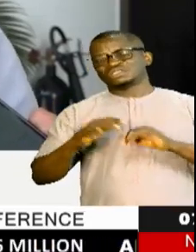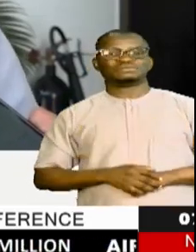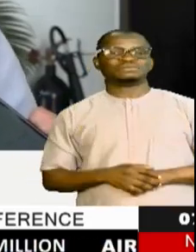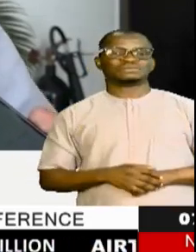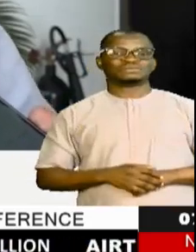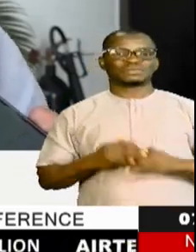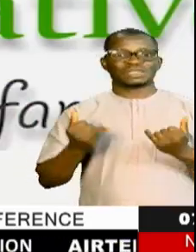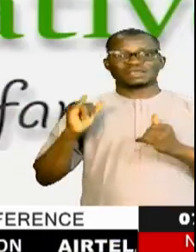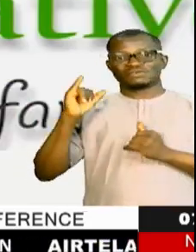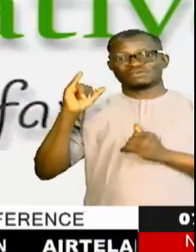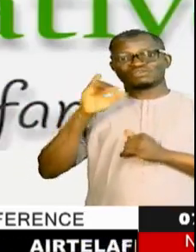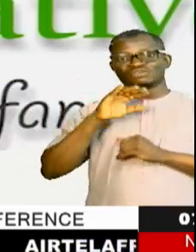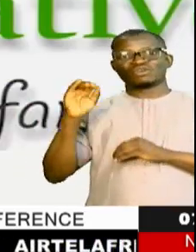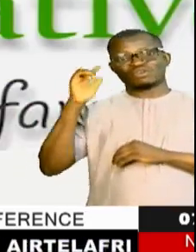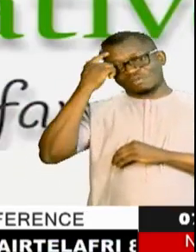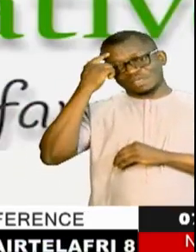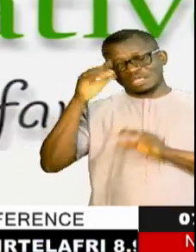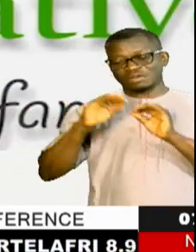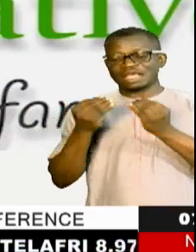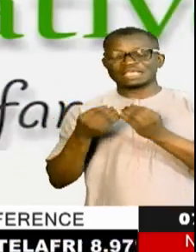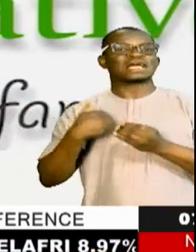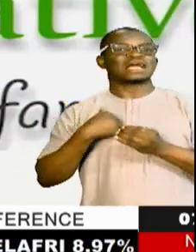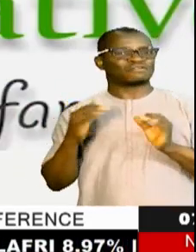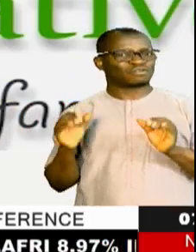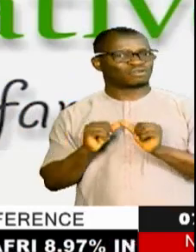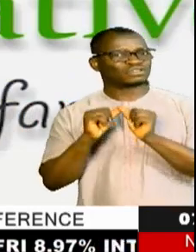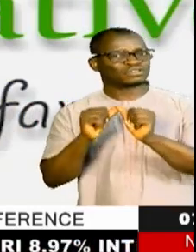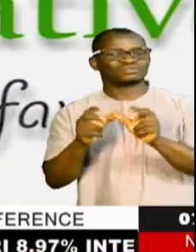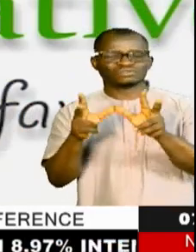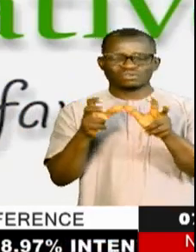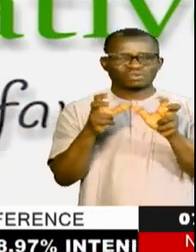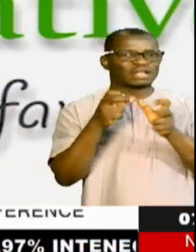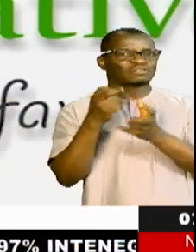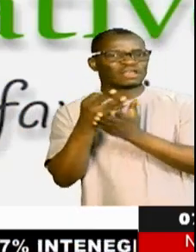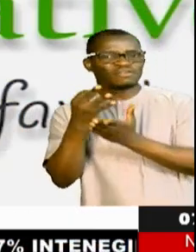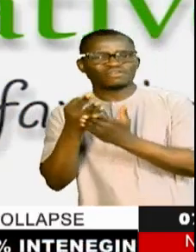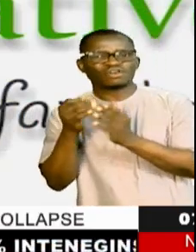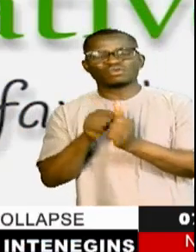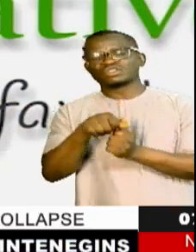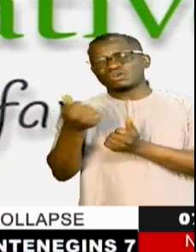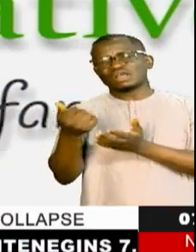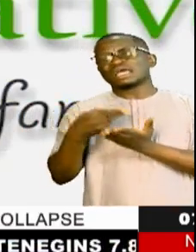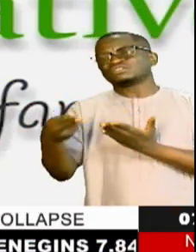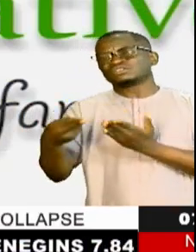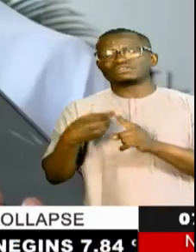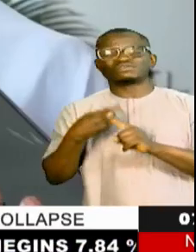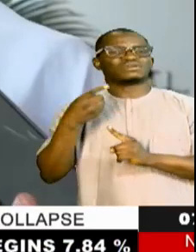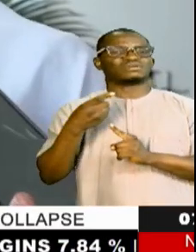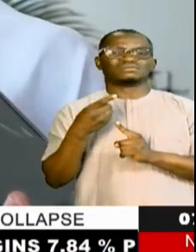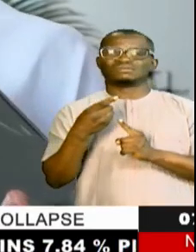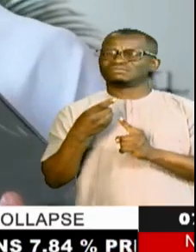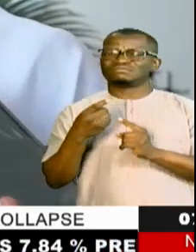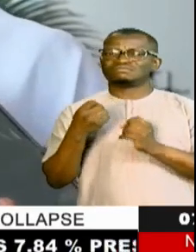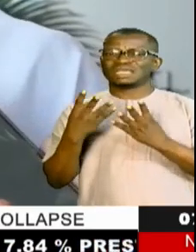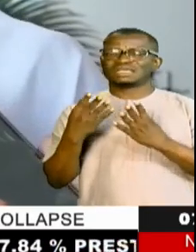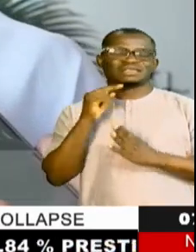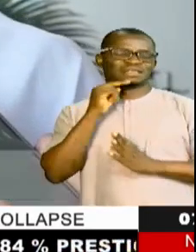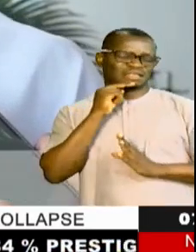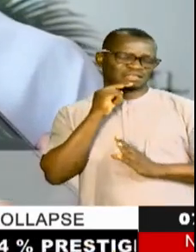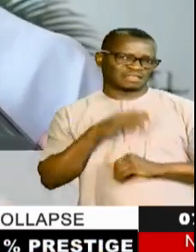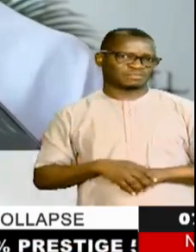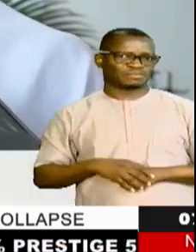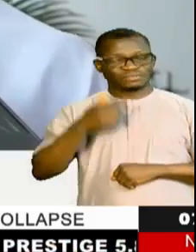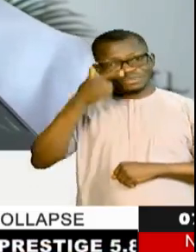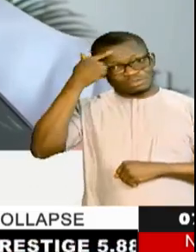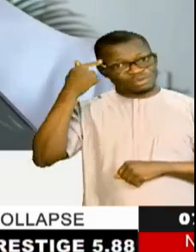non-governmental organization, has continued to attract funding and other resources from well-meaning Nigerians. Because like